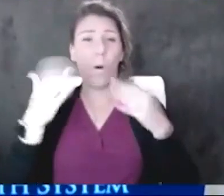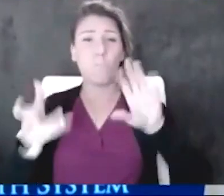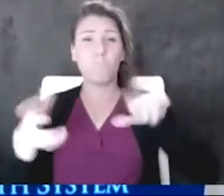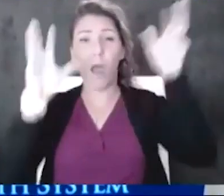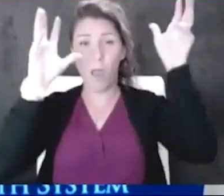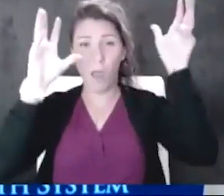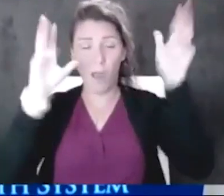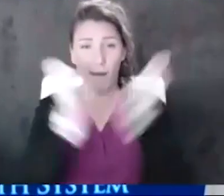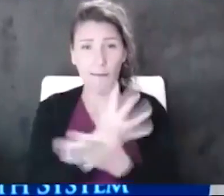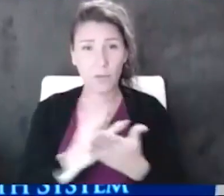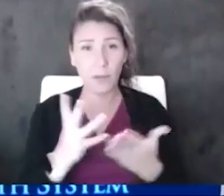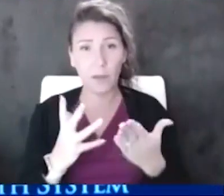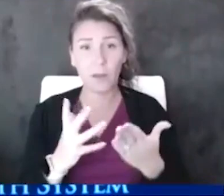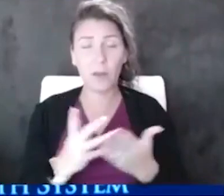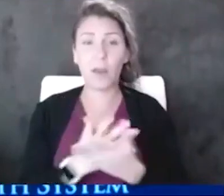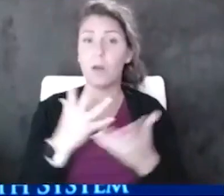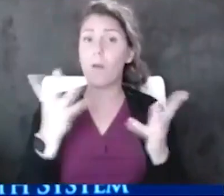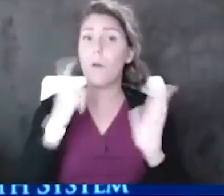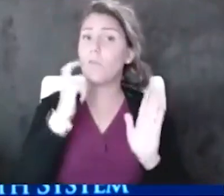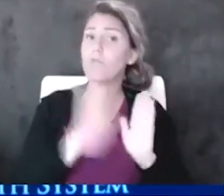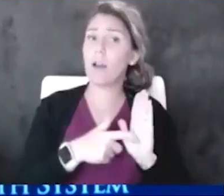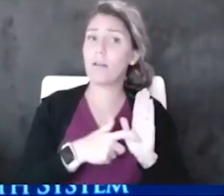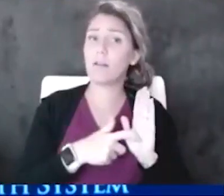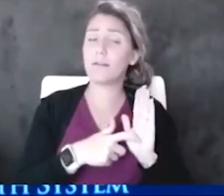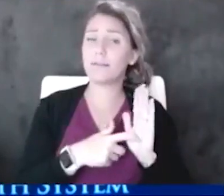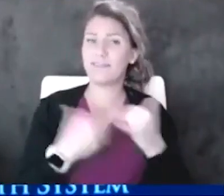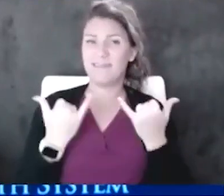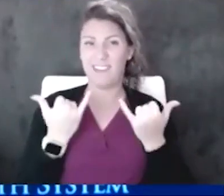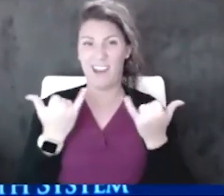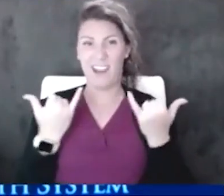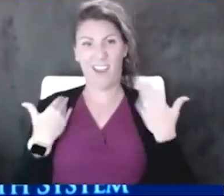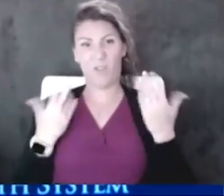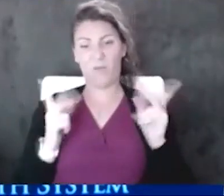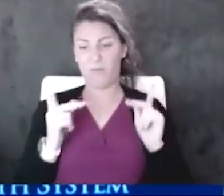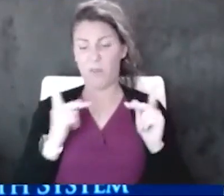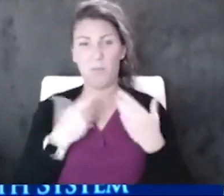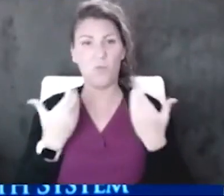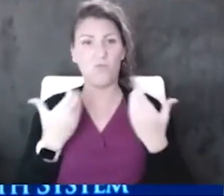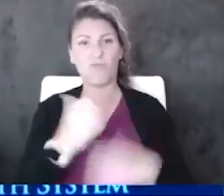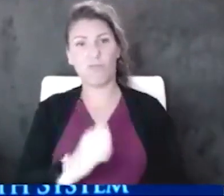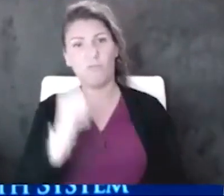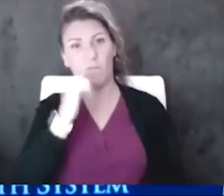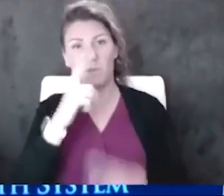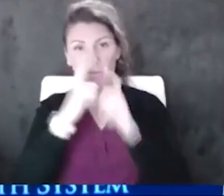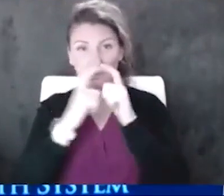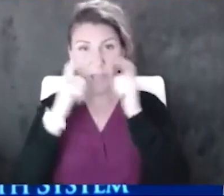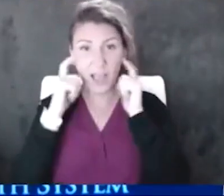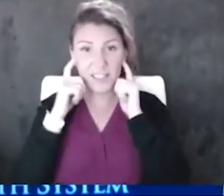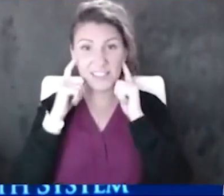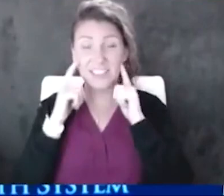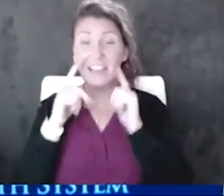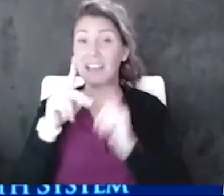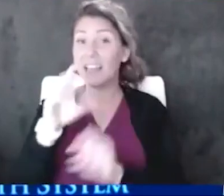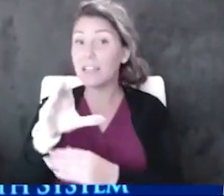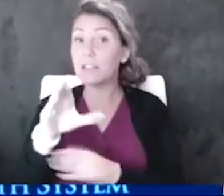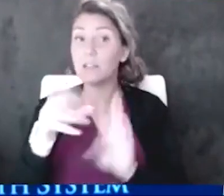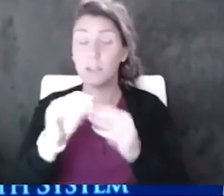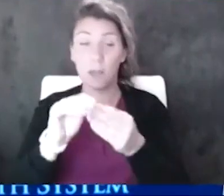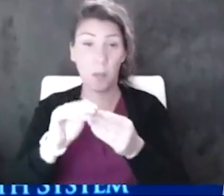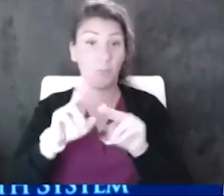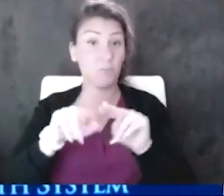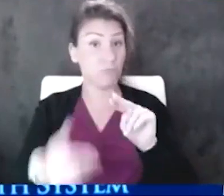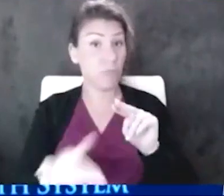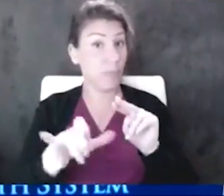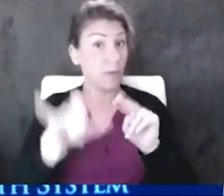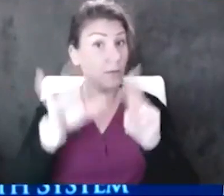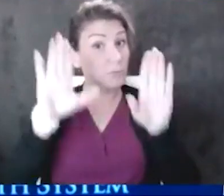recognize is that now nobody wants to go back to masking. Now, Kansas City's numbers are down, That's great. Why is that? Well, it's